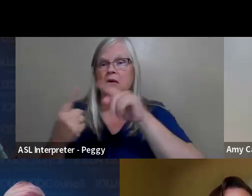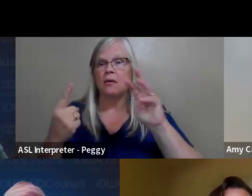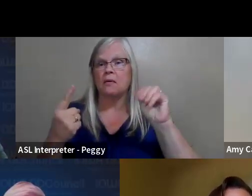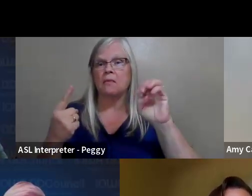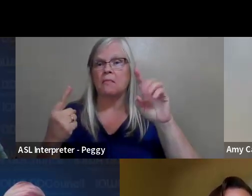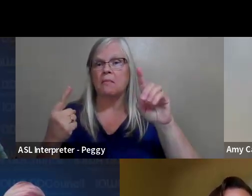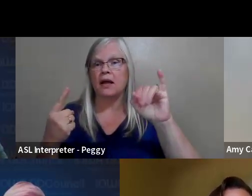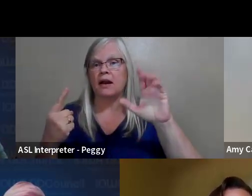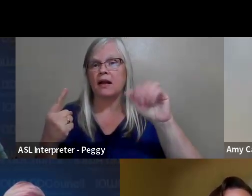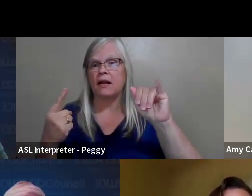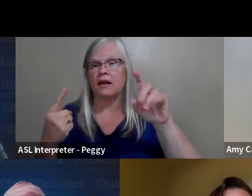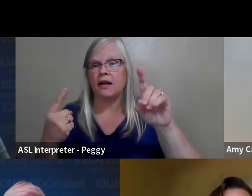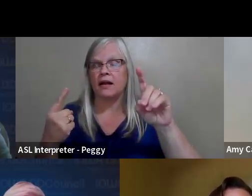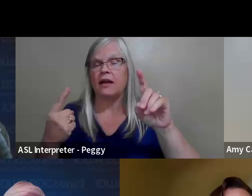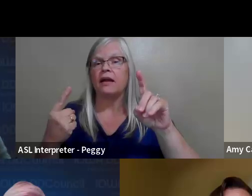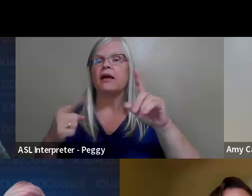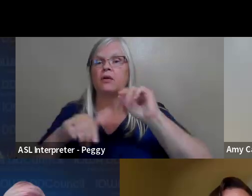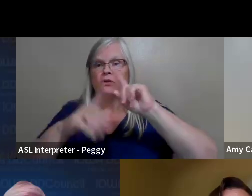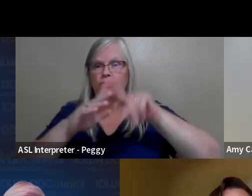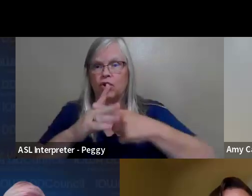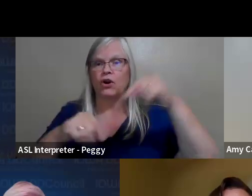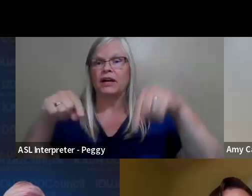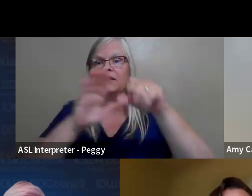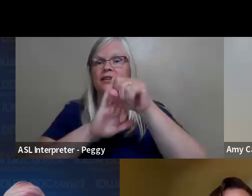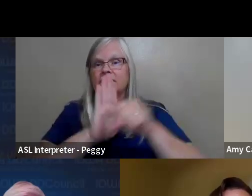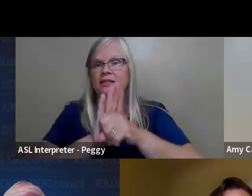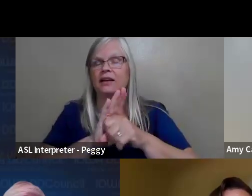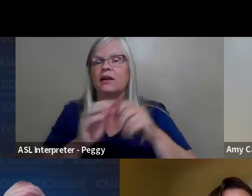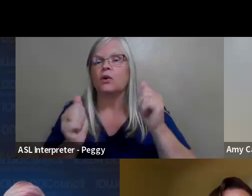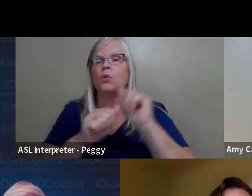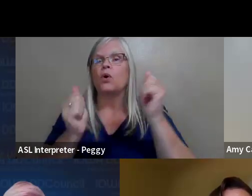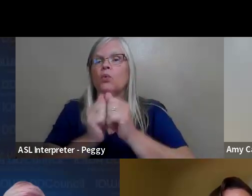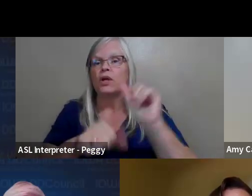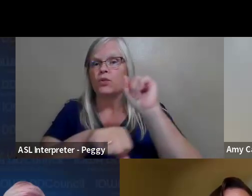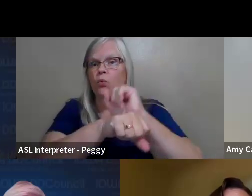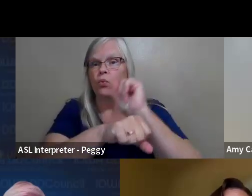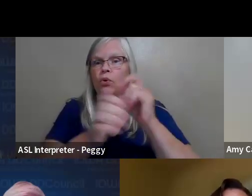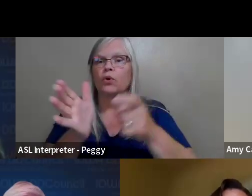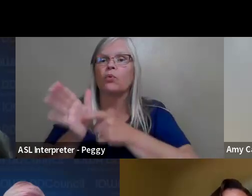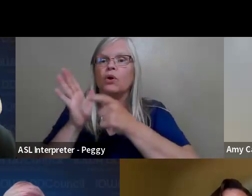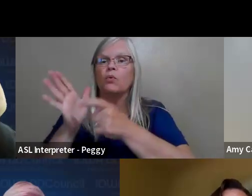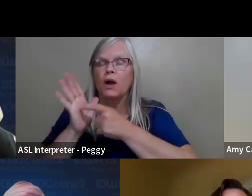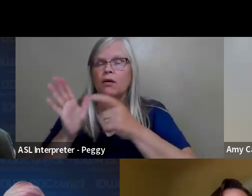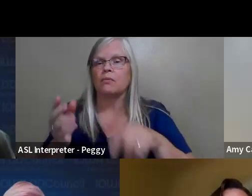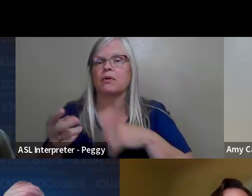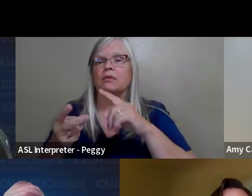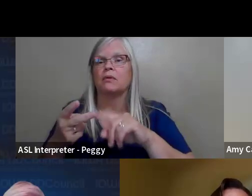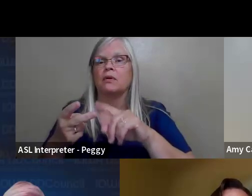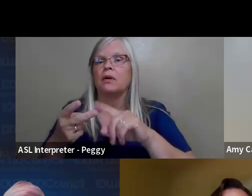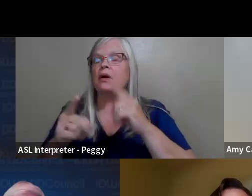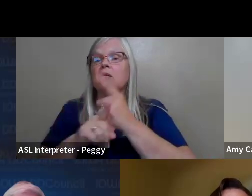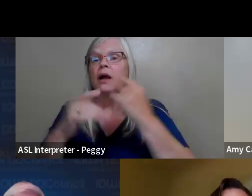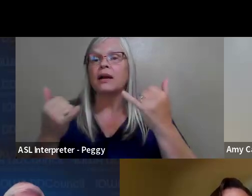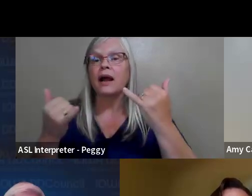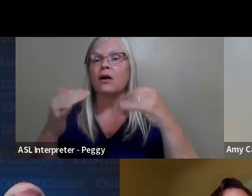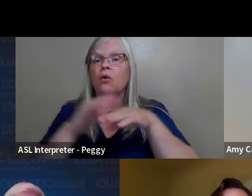be working on implementing Medicaid in the state and the changes that include work requirements, for example. But right now we're going